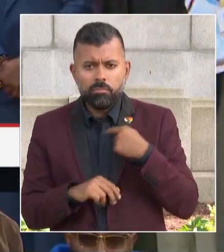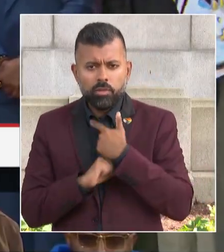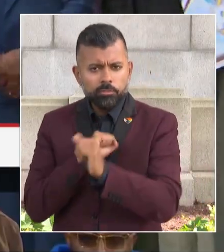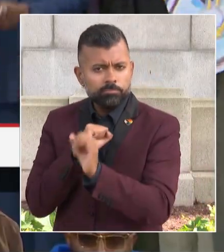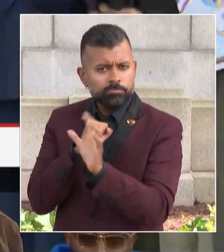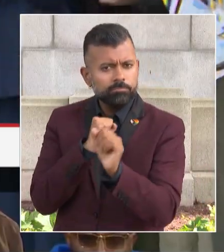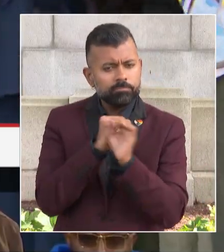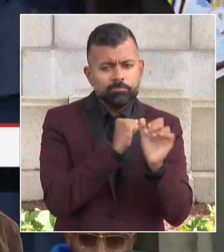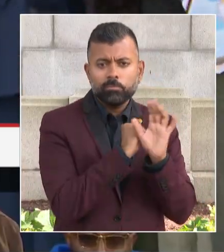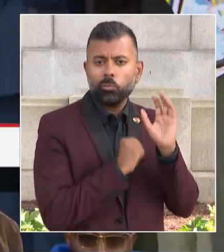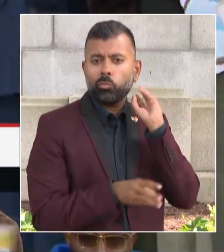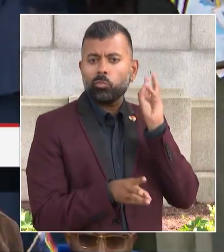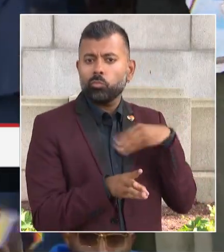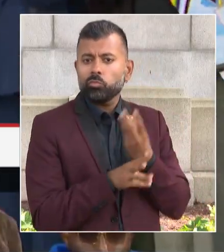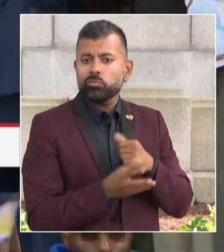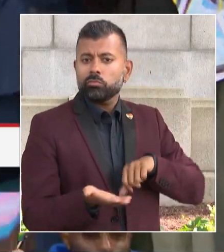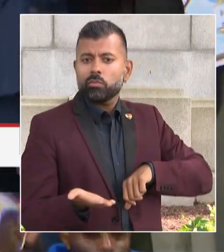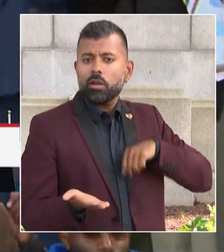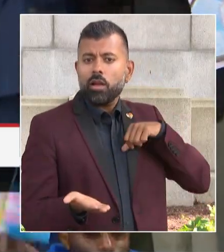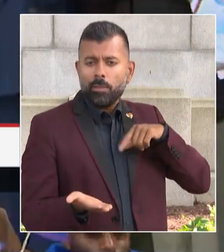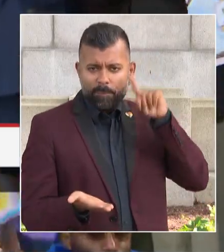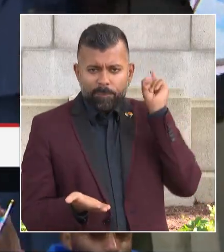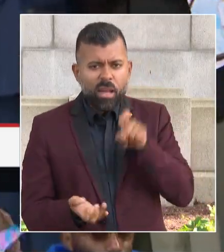Pride should be.